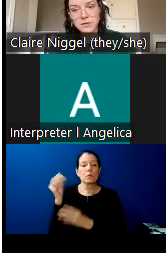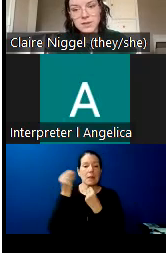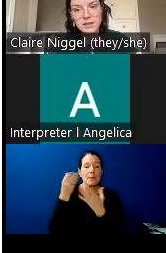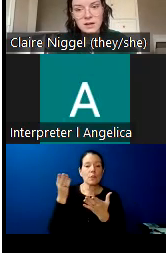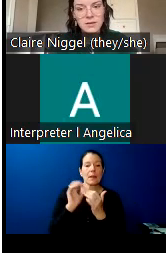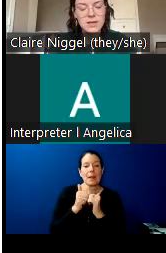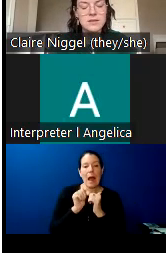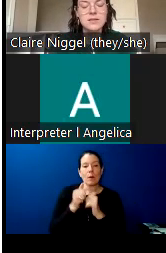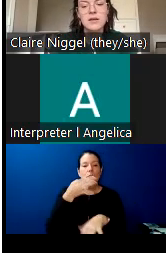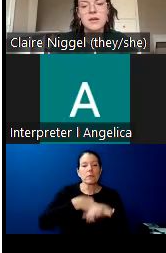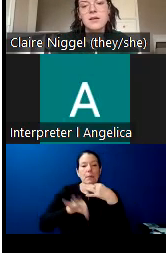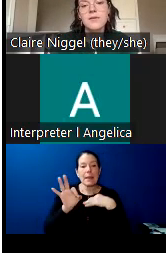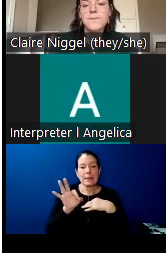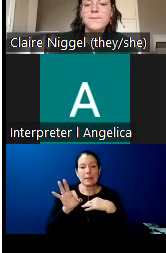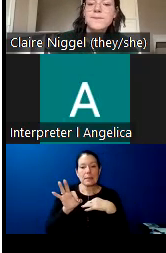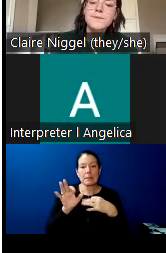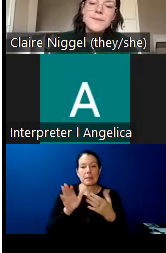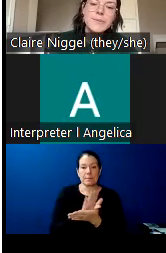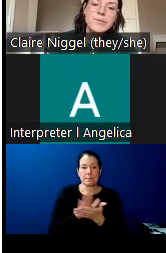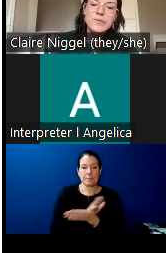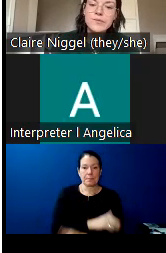replace those missing documents.